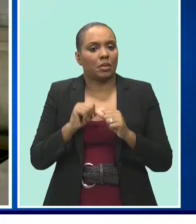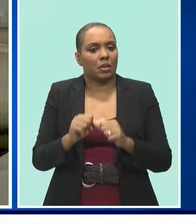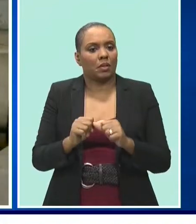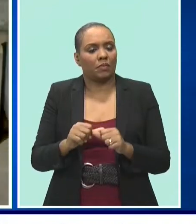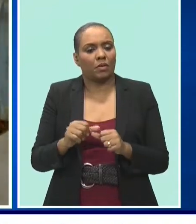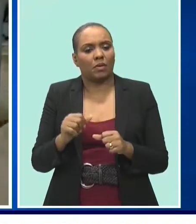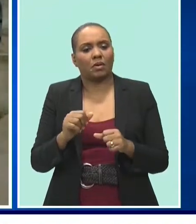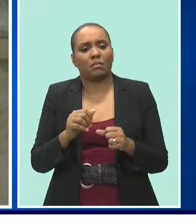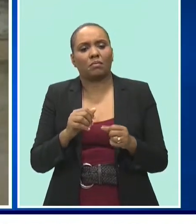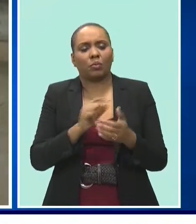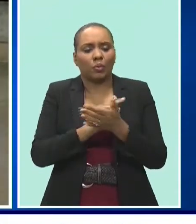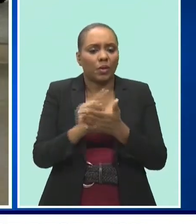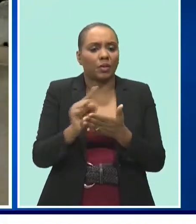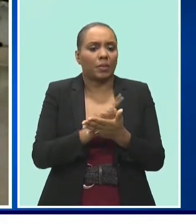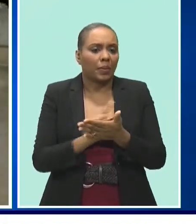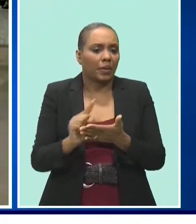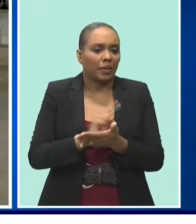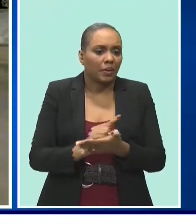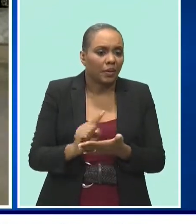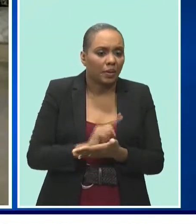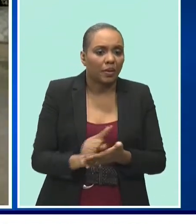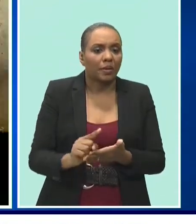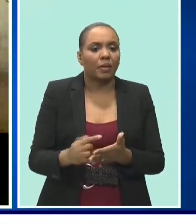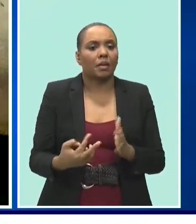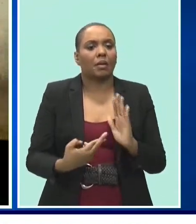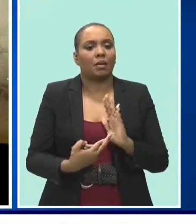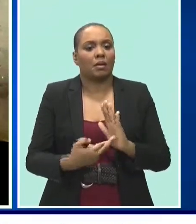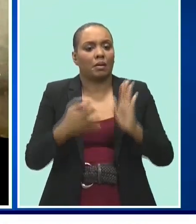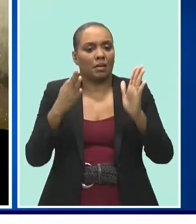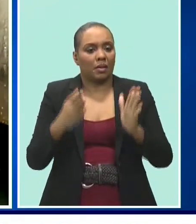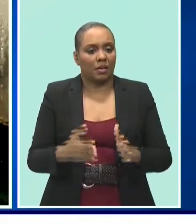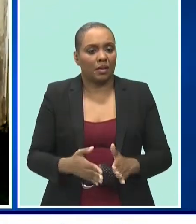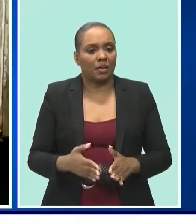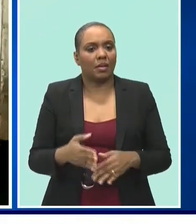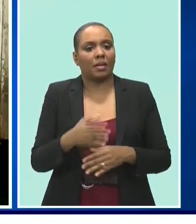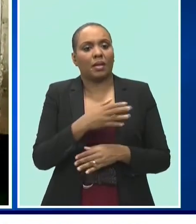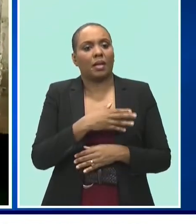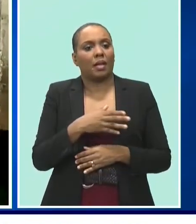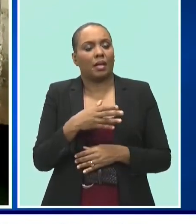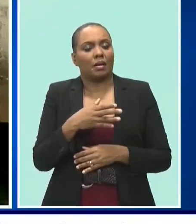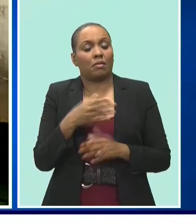and representatives of the Sail drone and the University of East Anglia, who